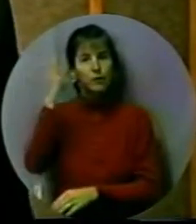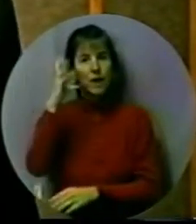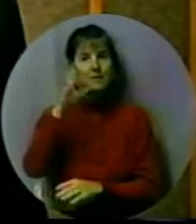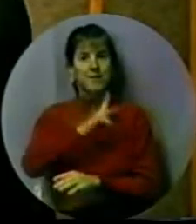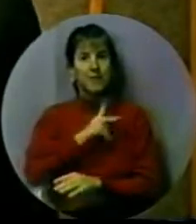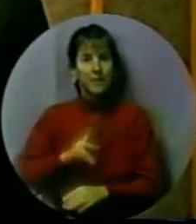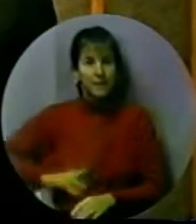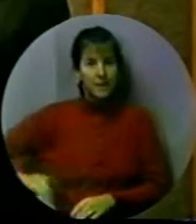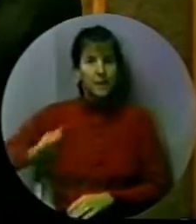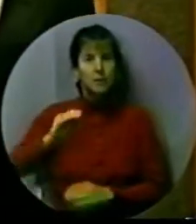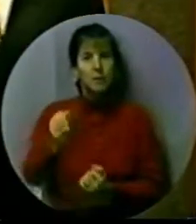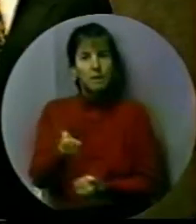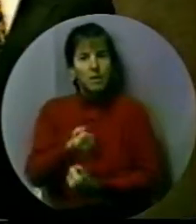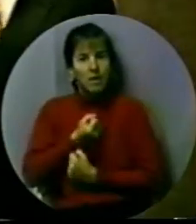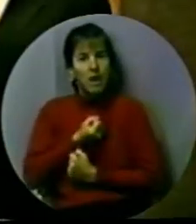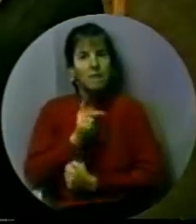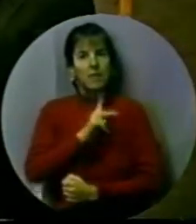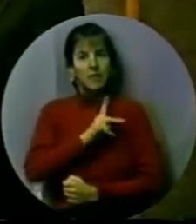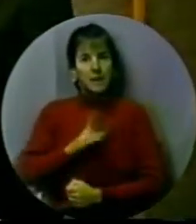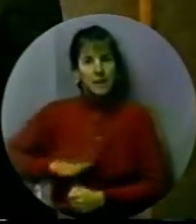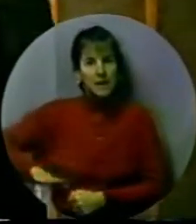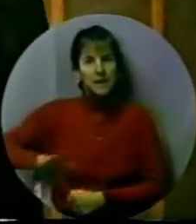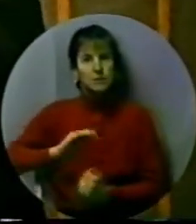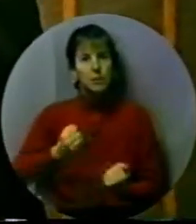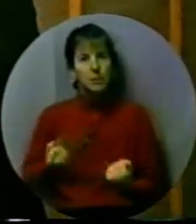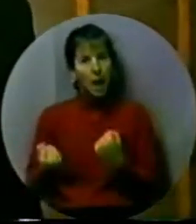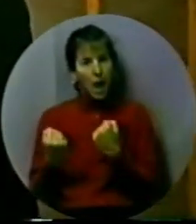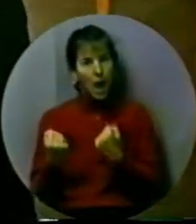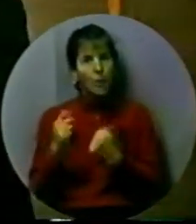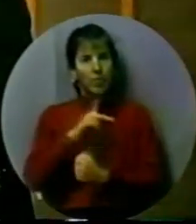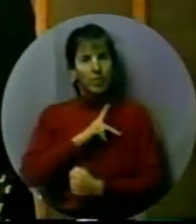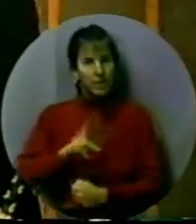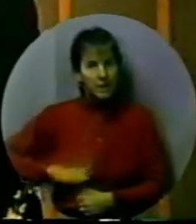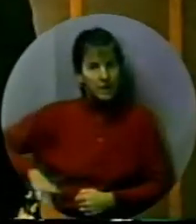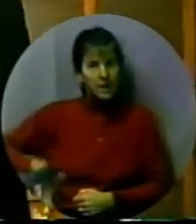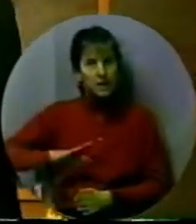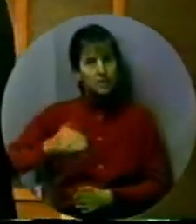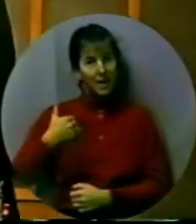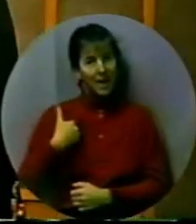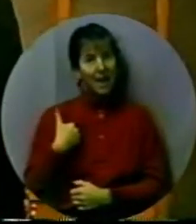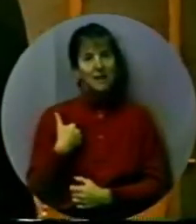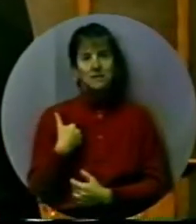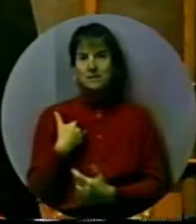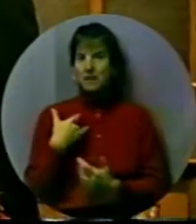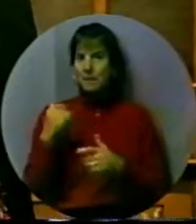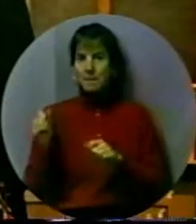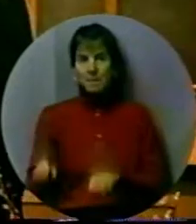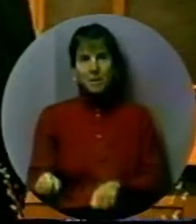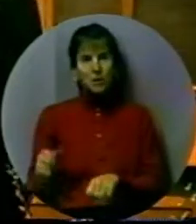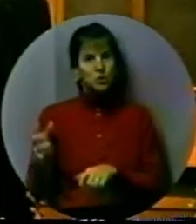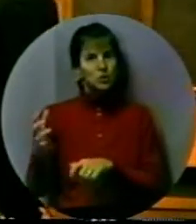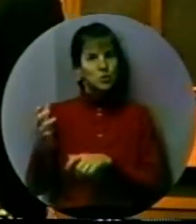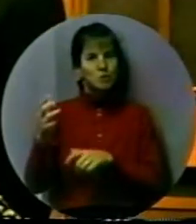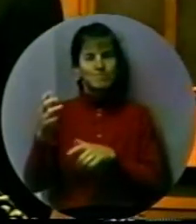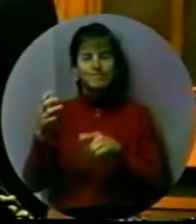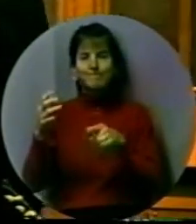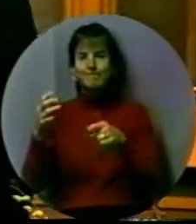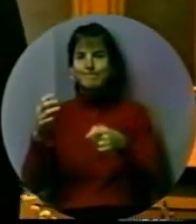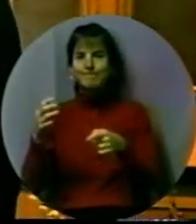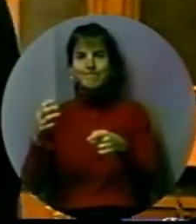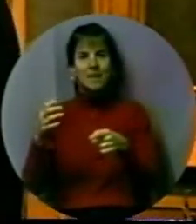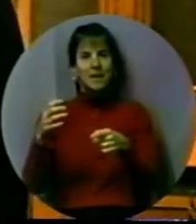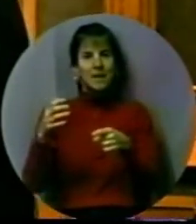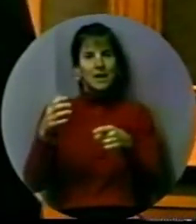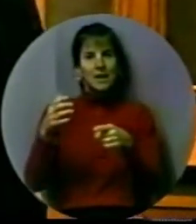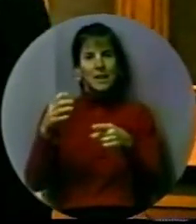the kingdom of love and the kingdom of power and the kingdom that has such ability to take man and